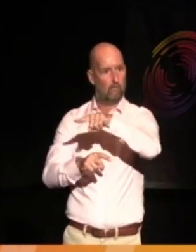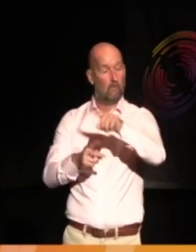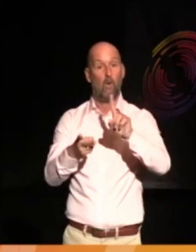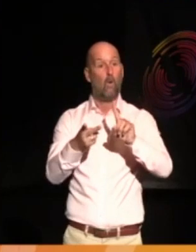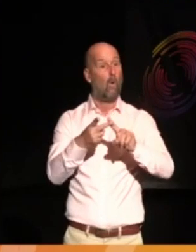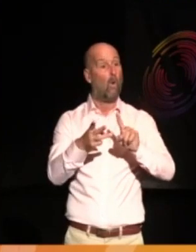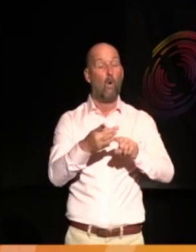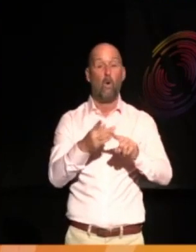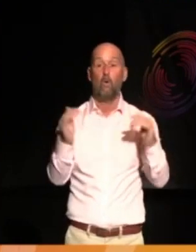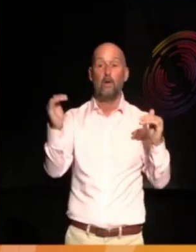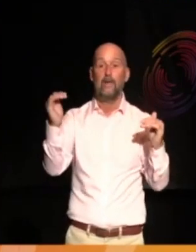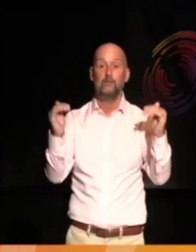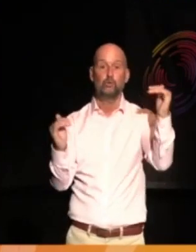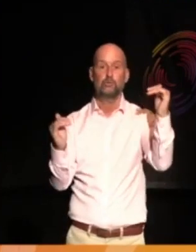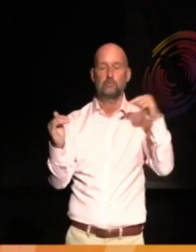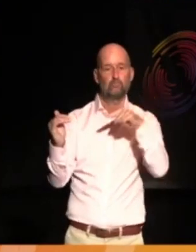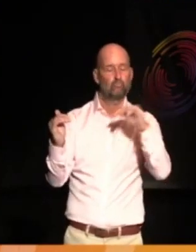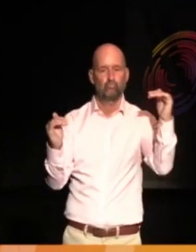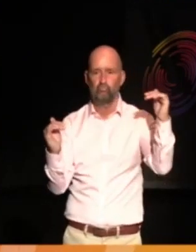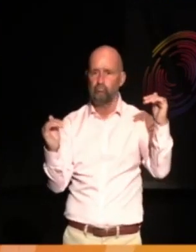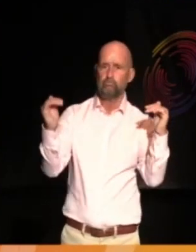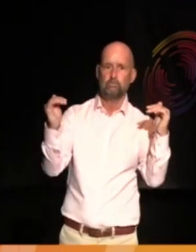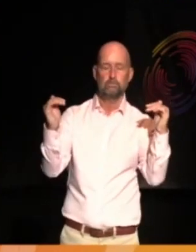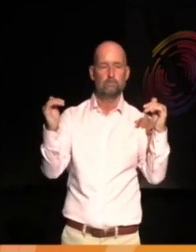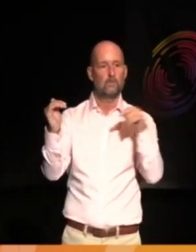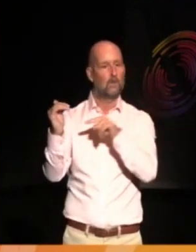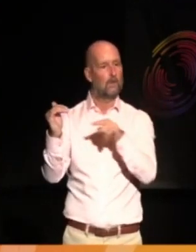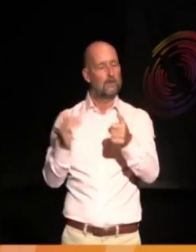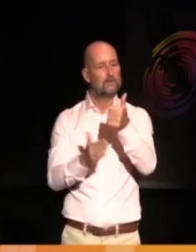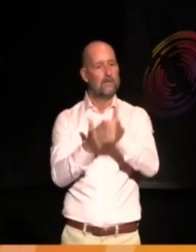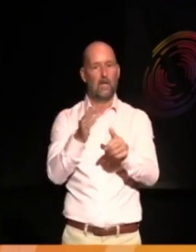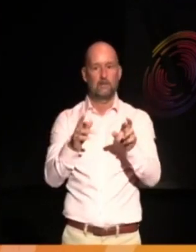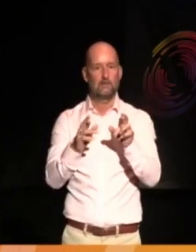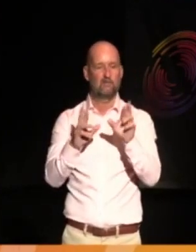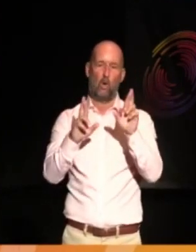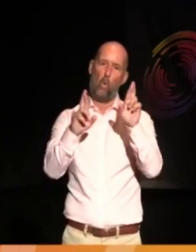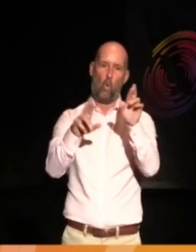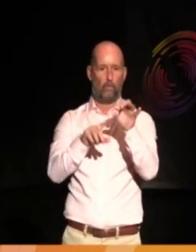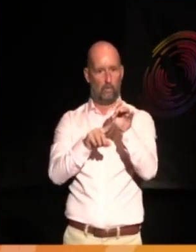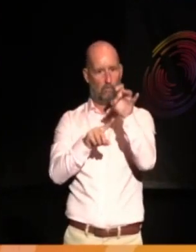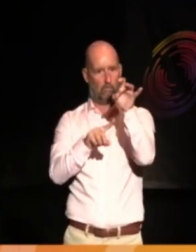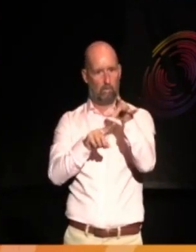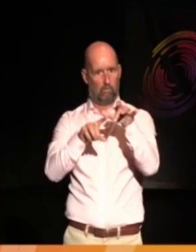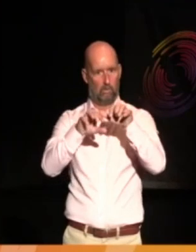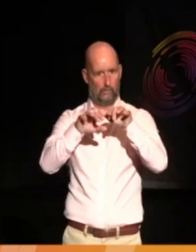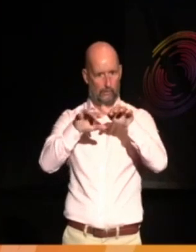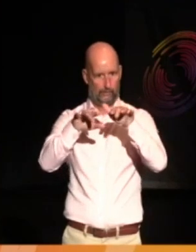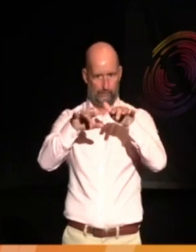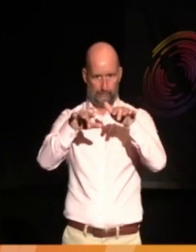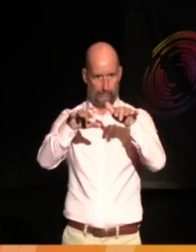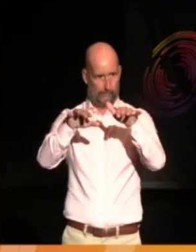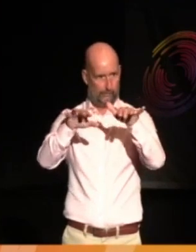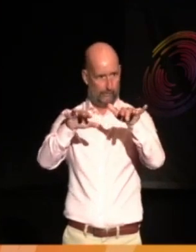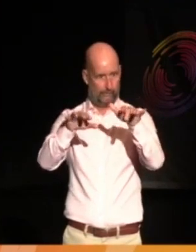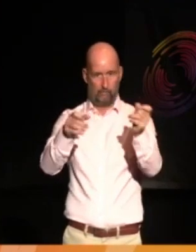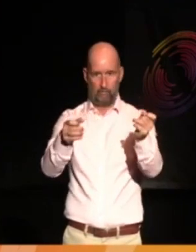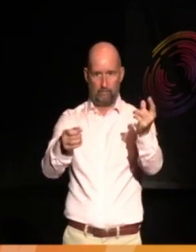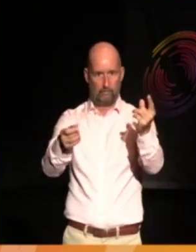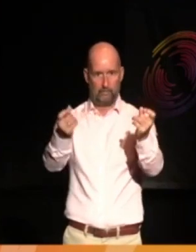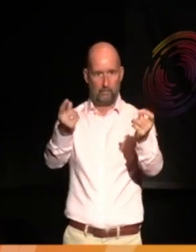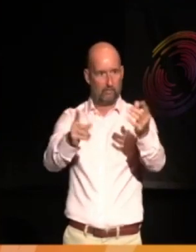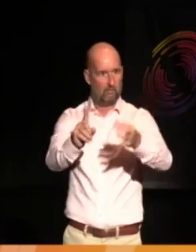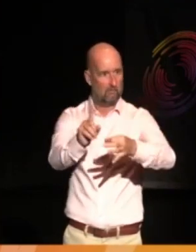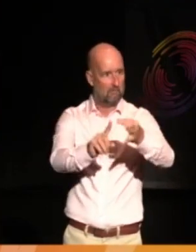out against injustice, they send forth a tiny ripple of hope. And, it's sometimes so